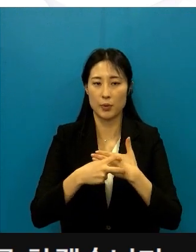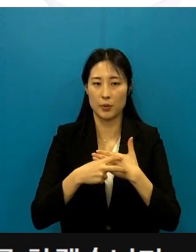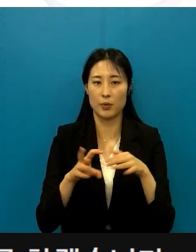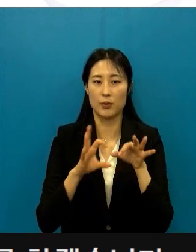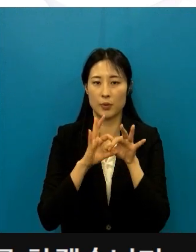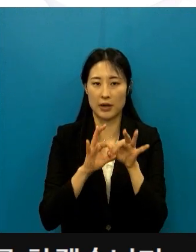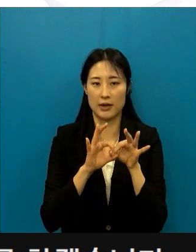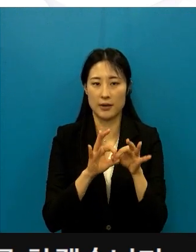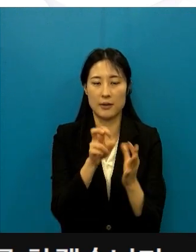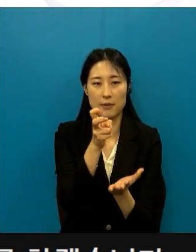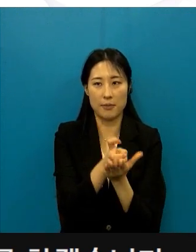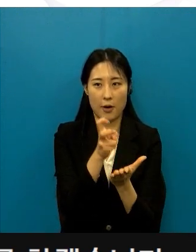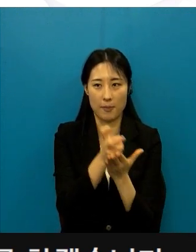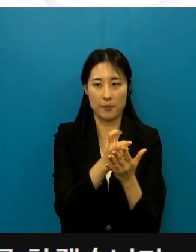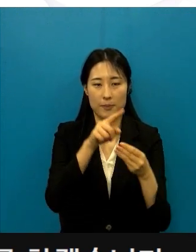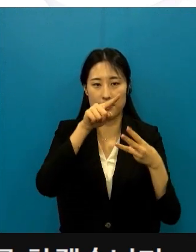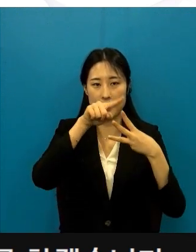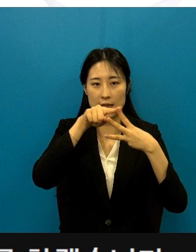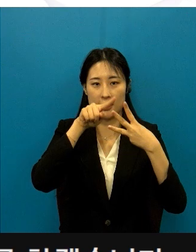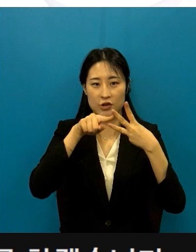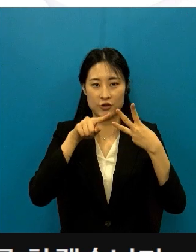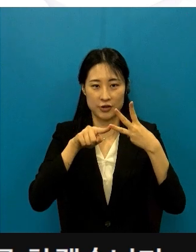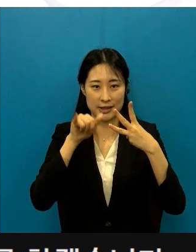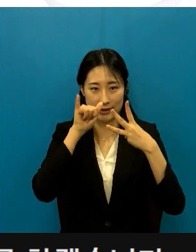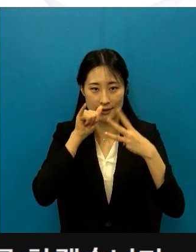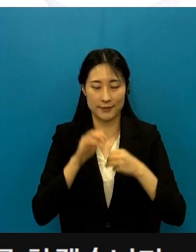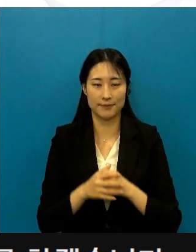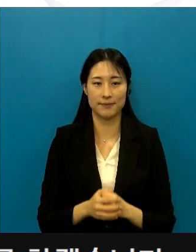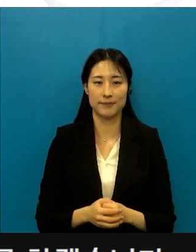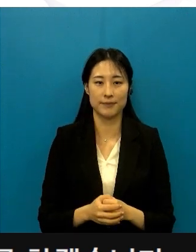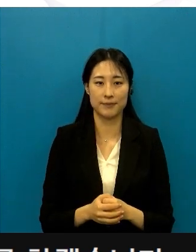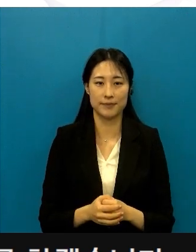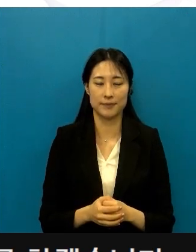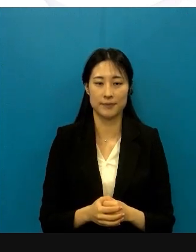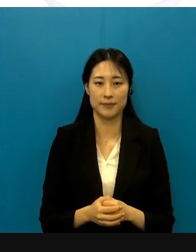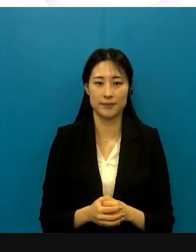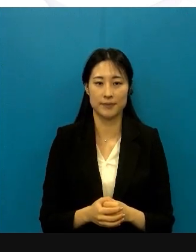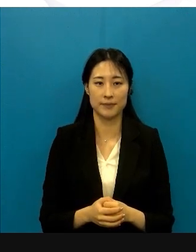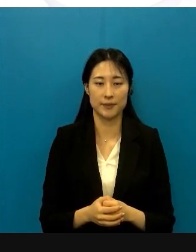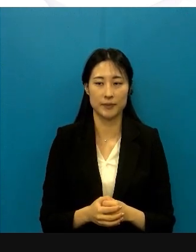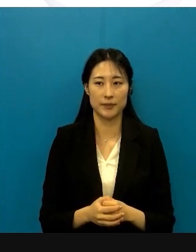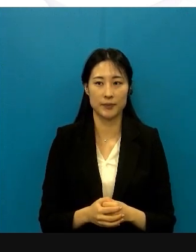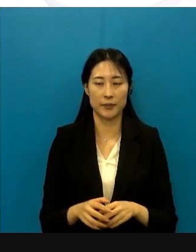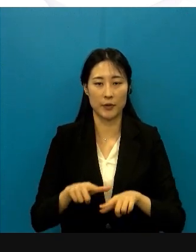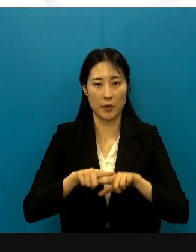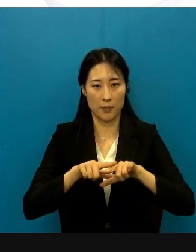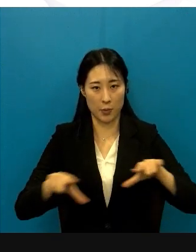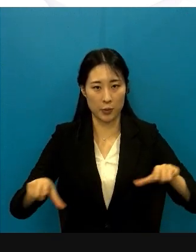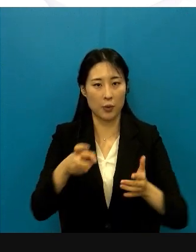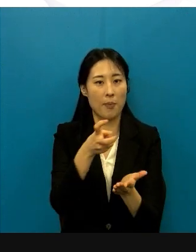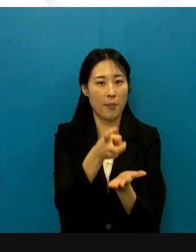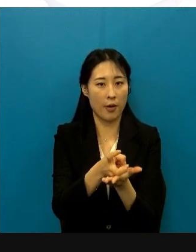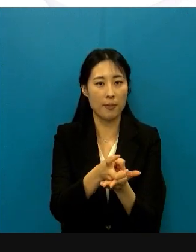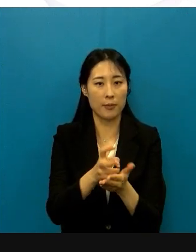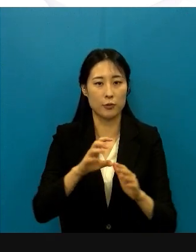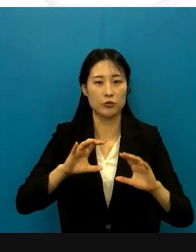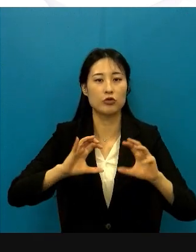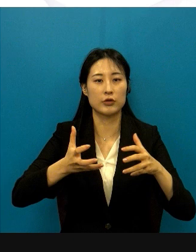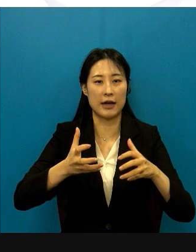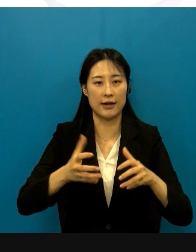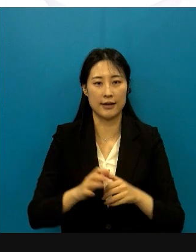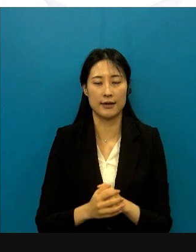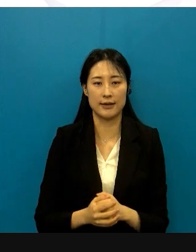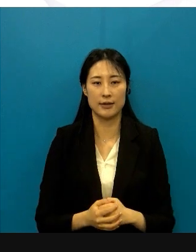point, I would like to stress that England is, of course, a common law jurisdiction. So we have our regulations in both